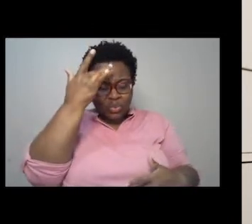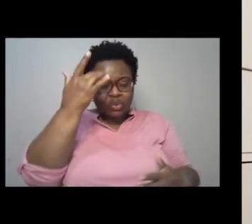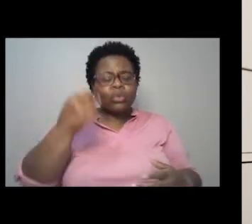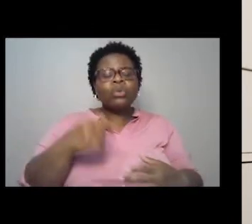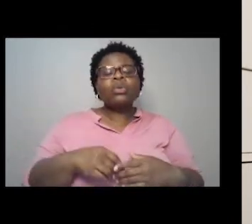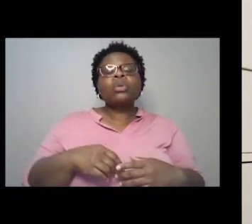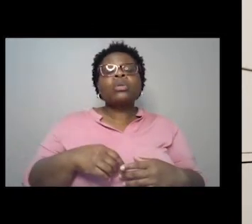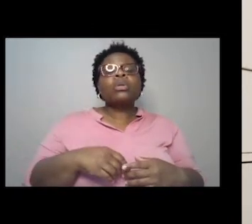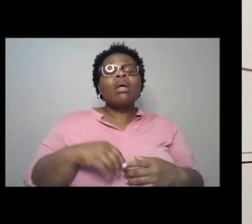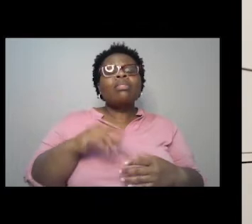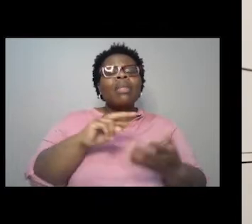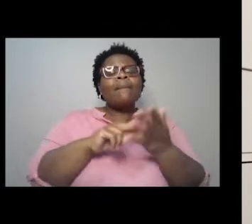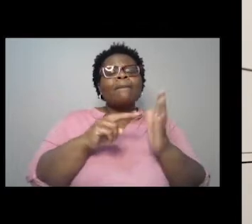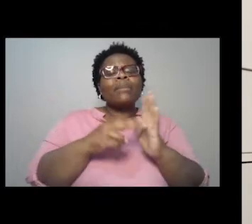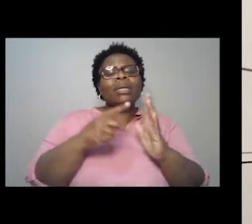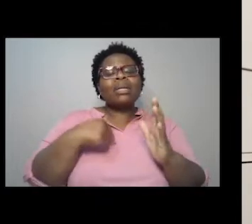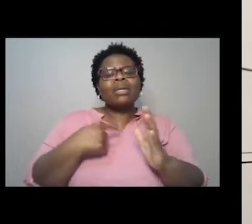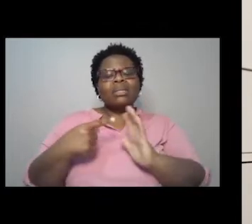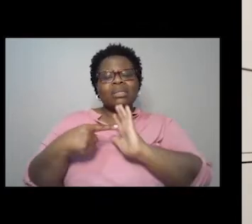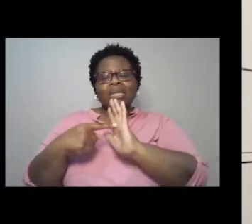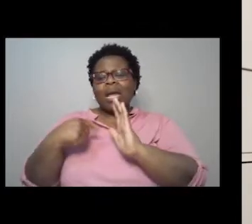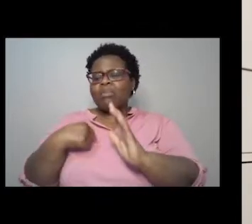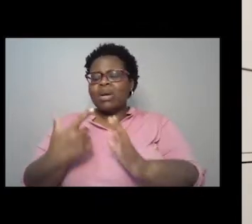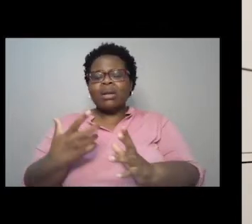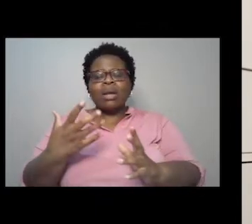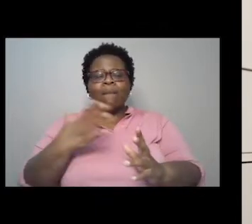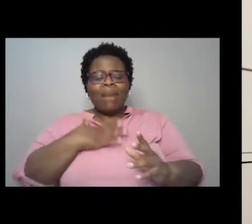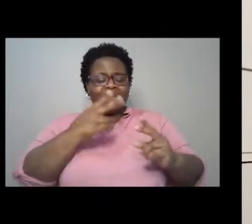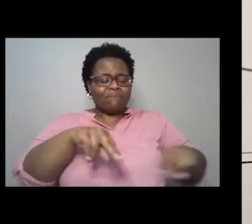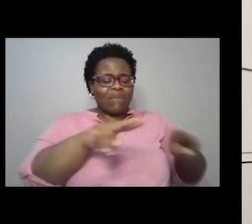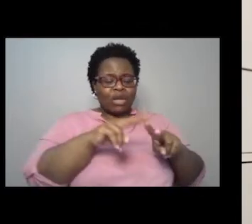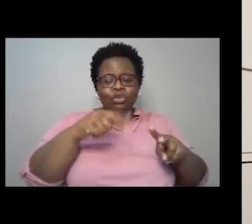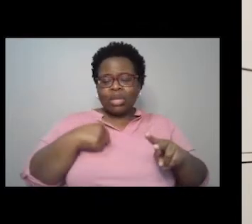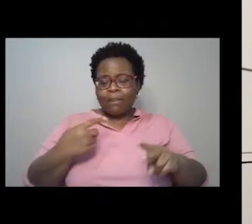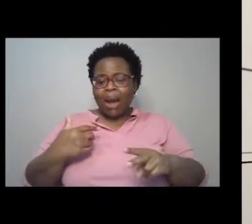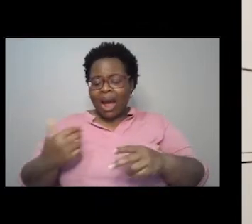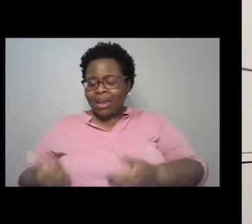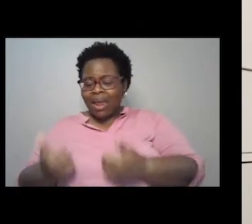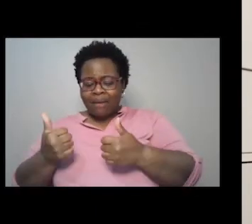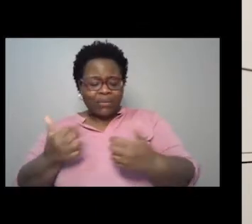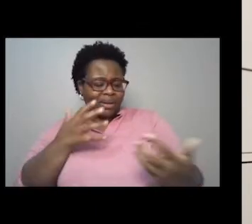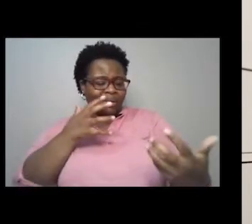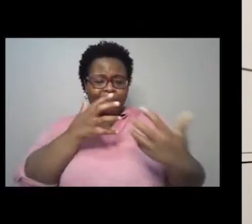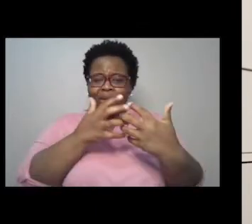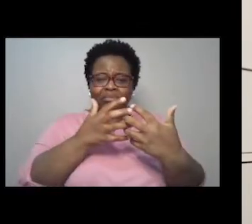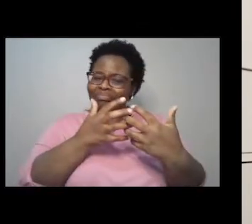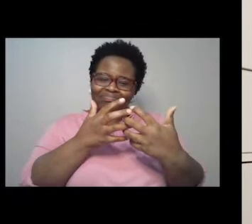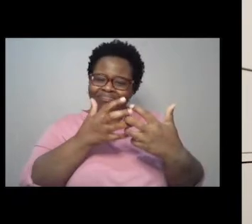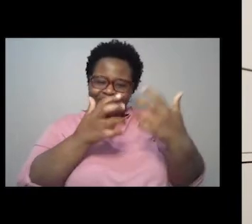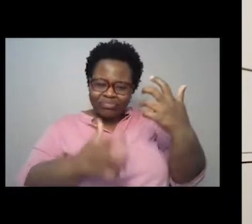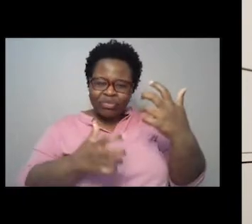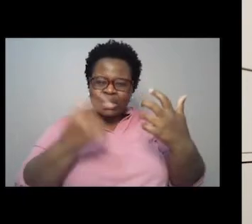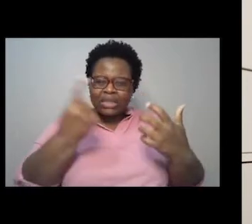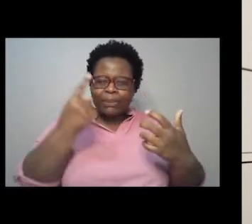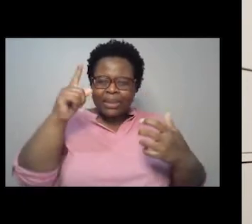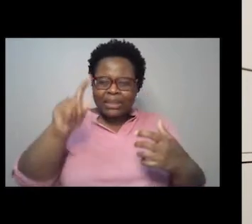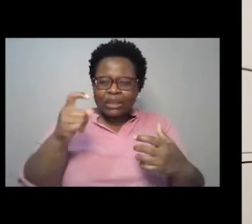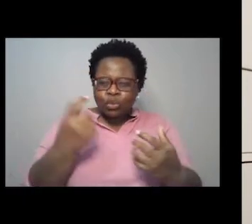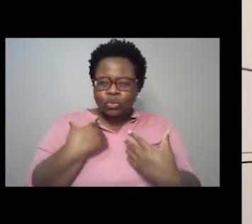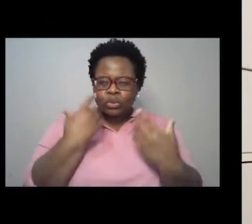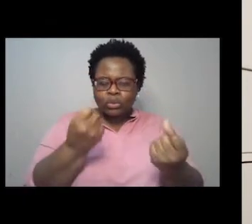disorder. They were signs that I wasn't living in alignment with my values and that there is something that needed to be